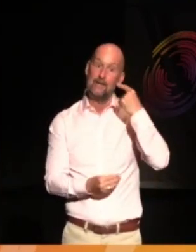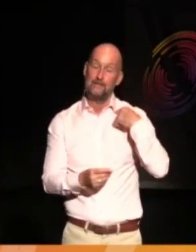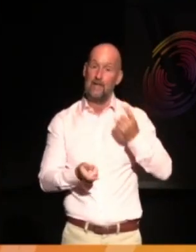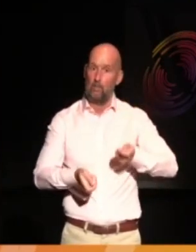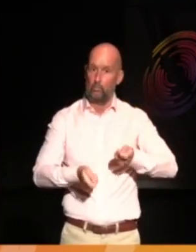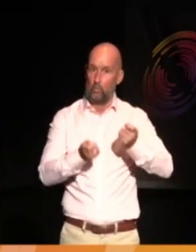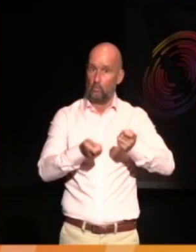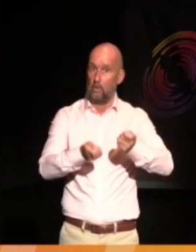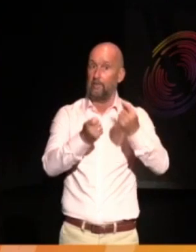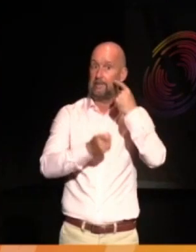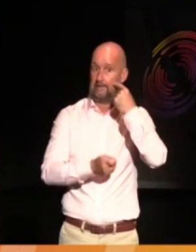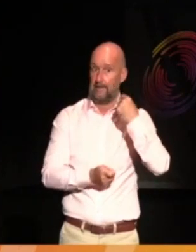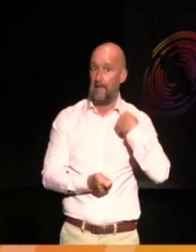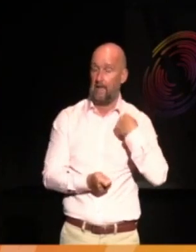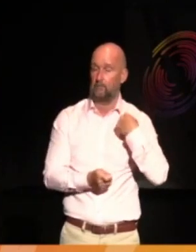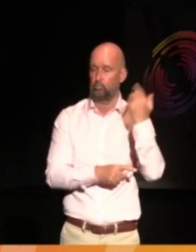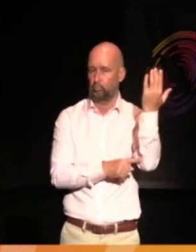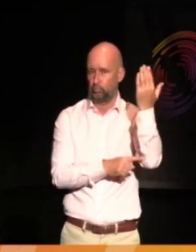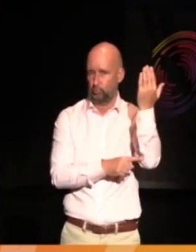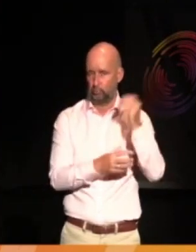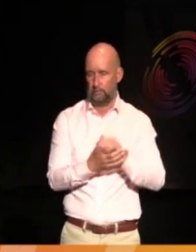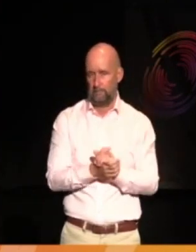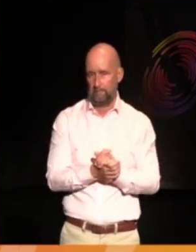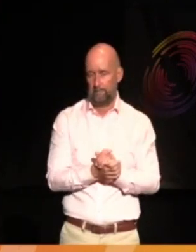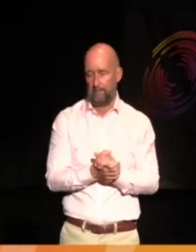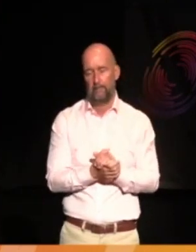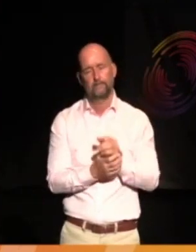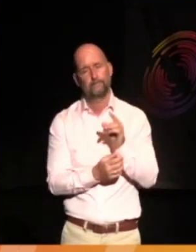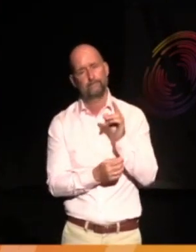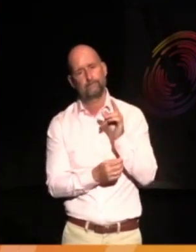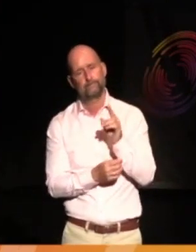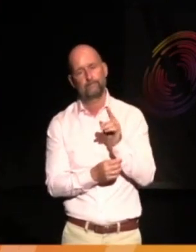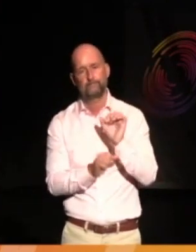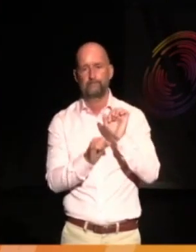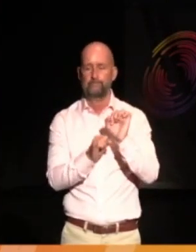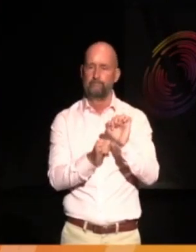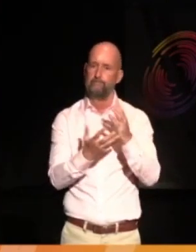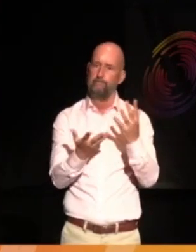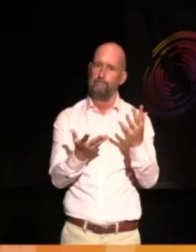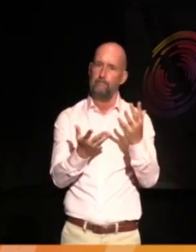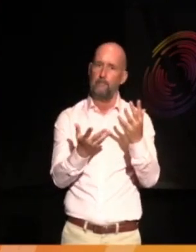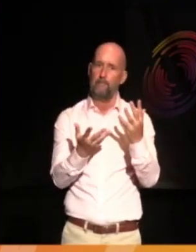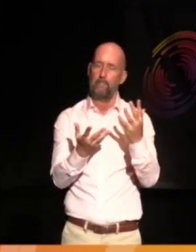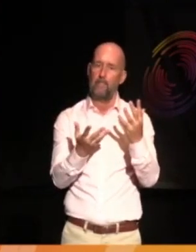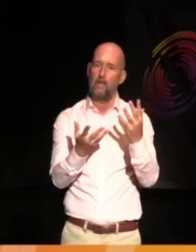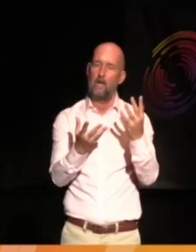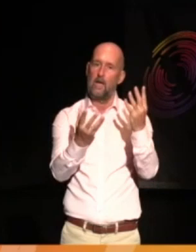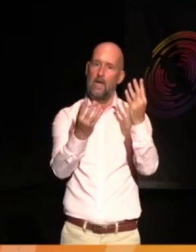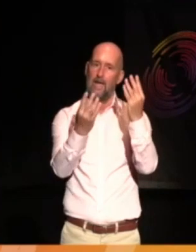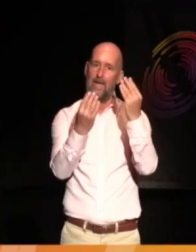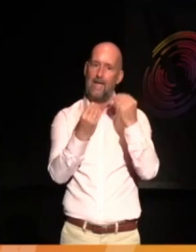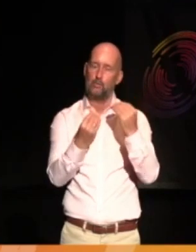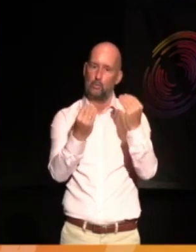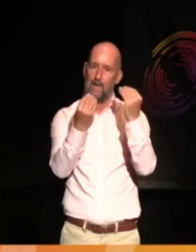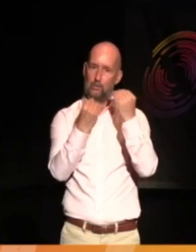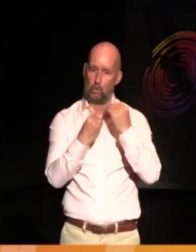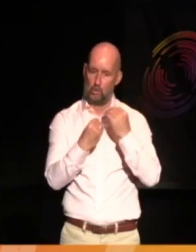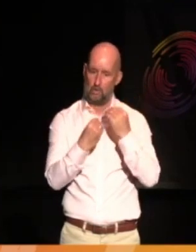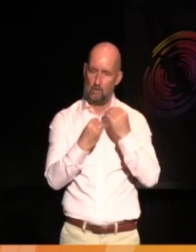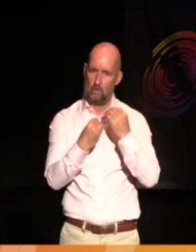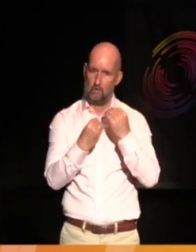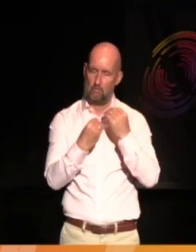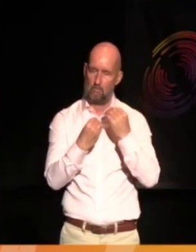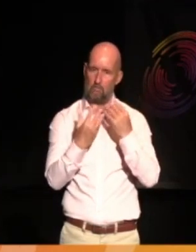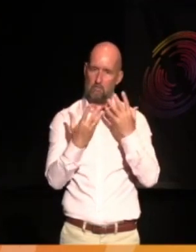several times, particularly the education around the Universal